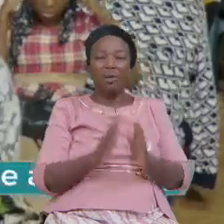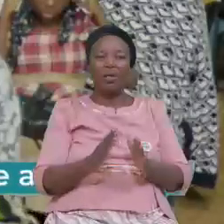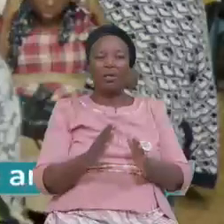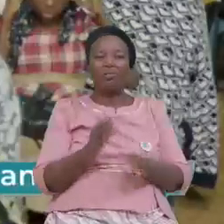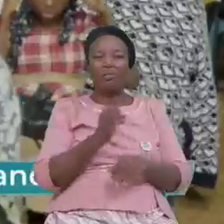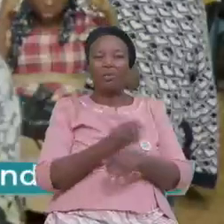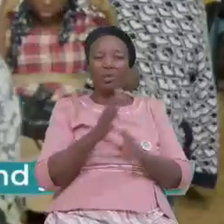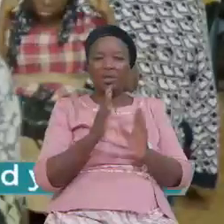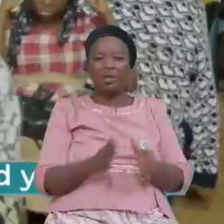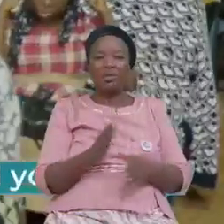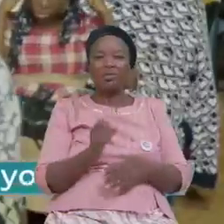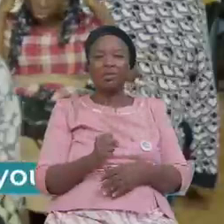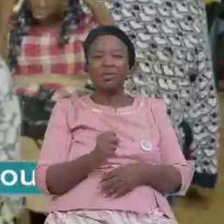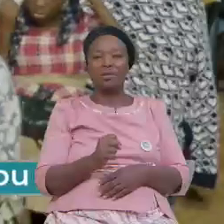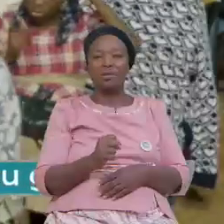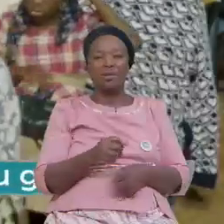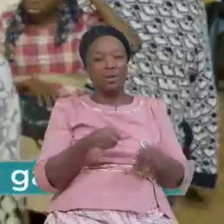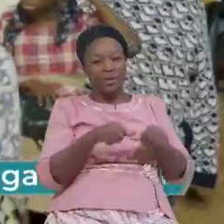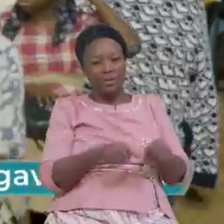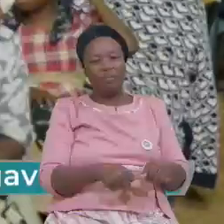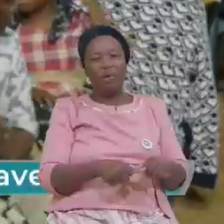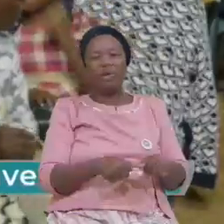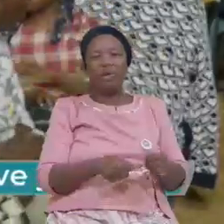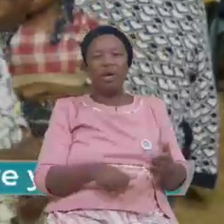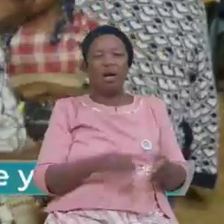counselors remain in the congregation